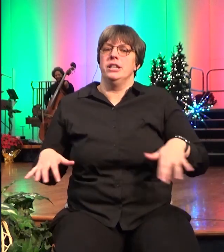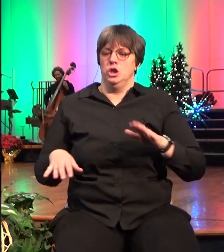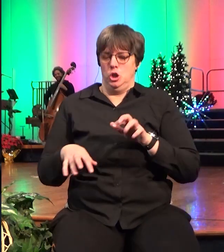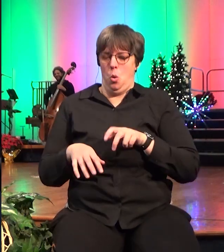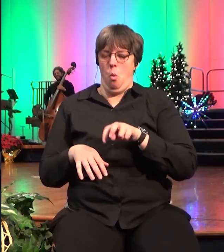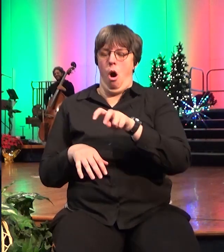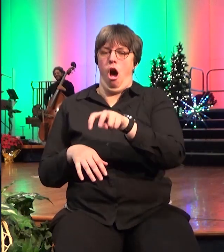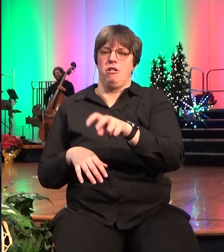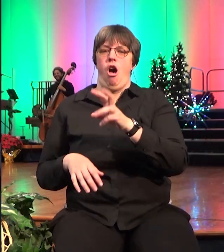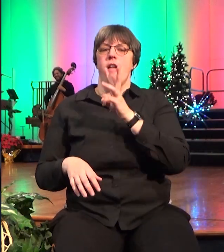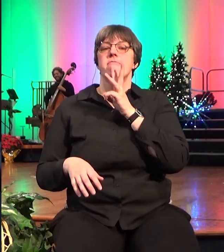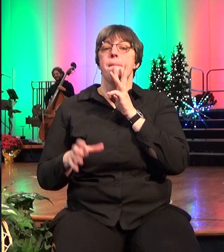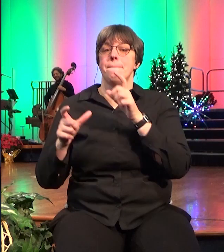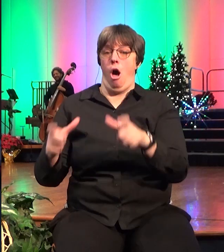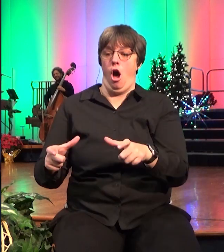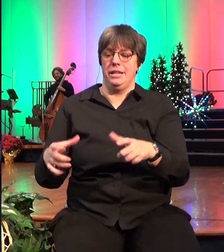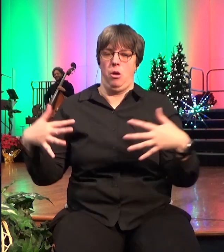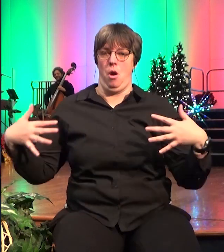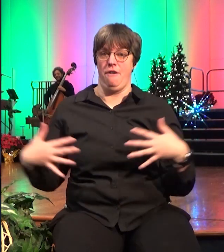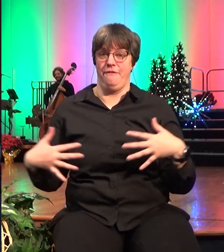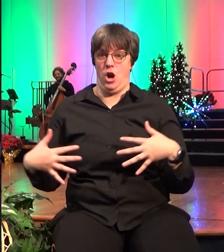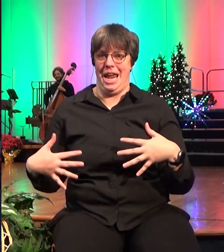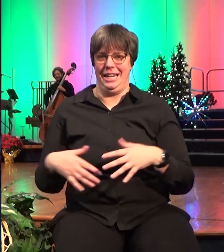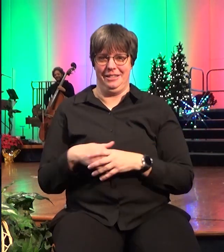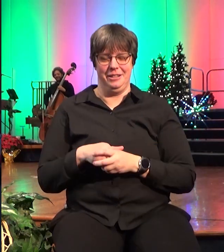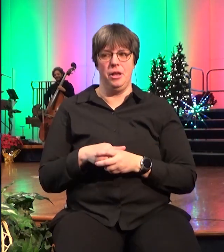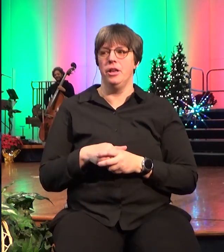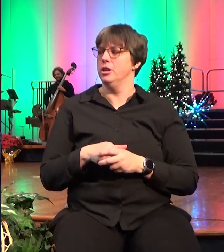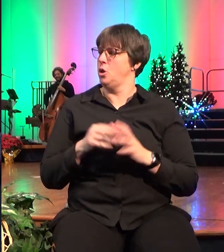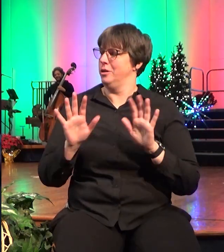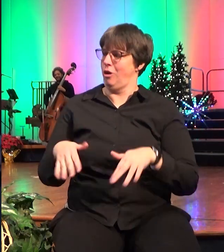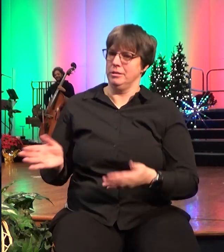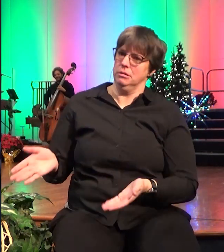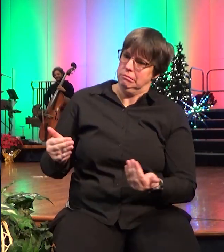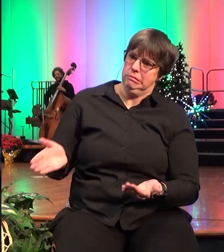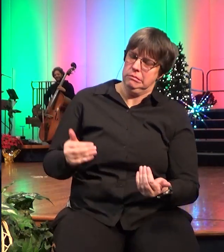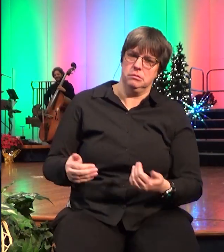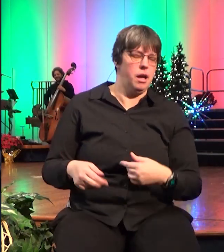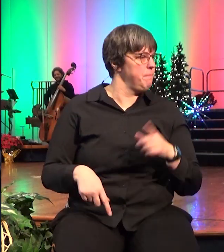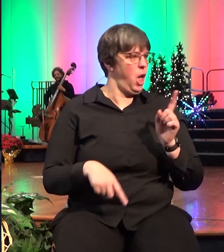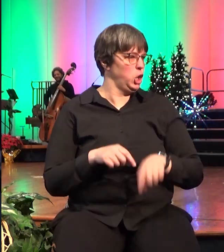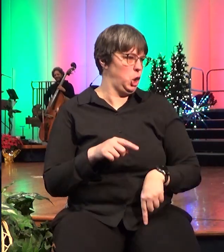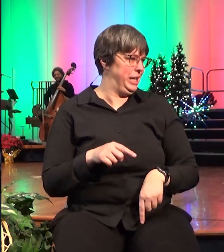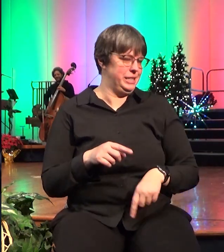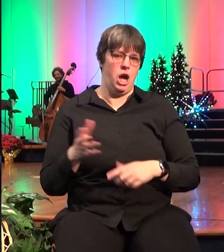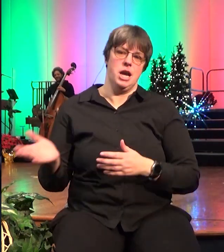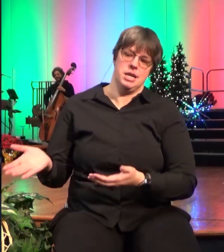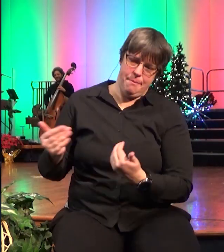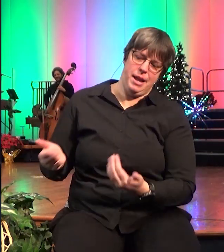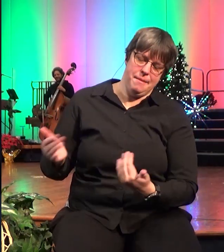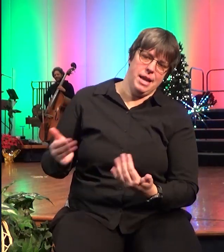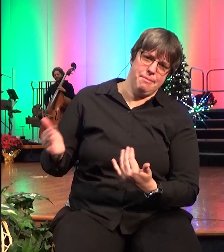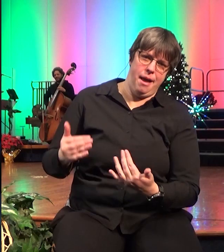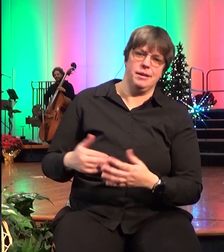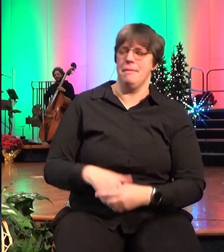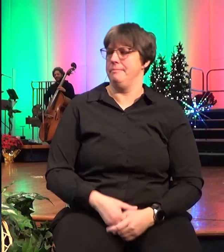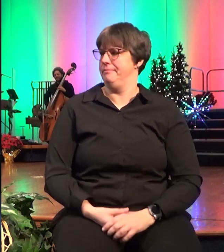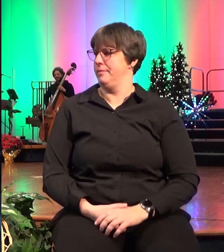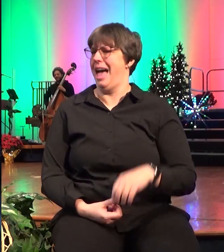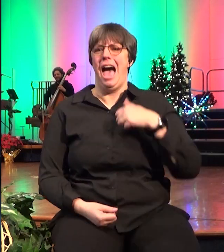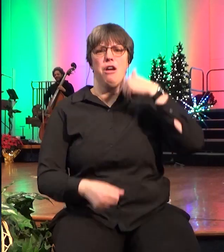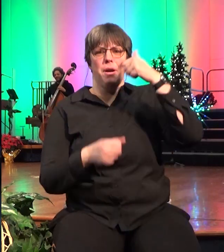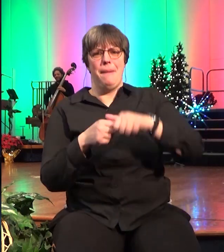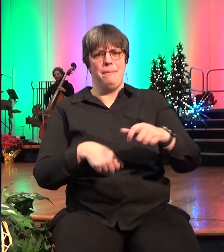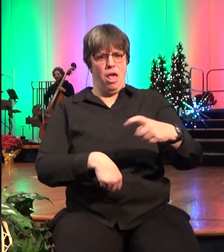And so they kept trying to coax them across, but they just couldn't do it. And I remember at the time Will